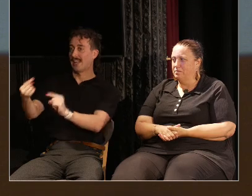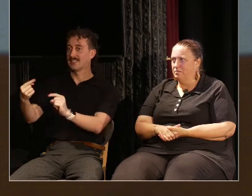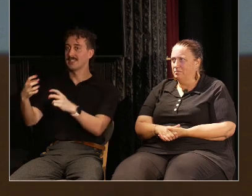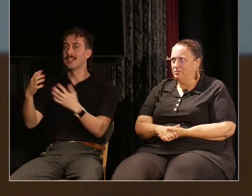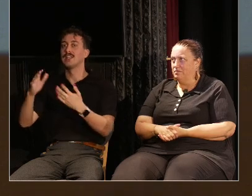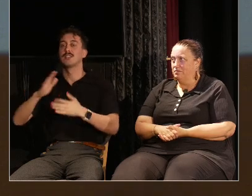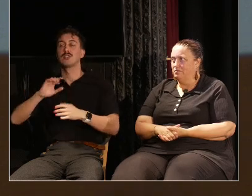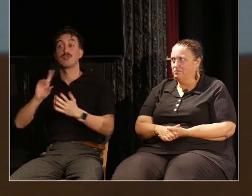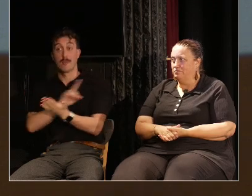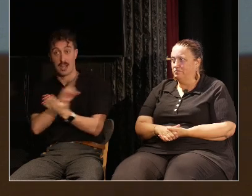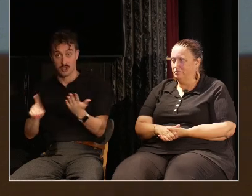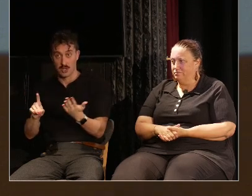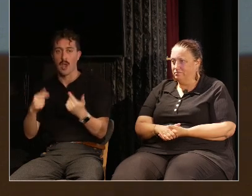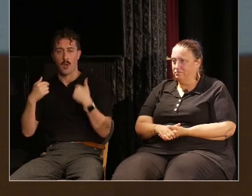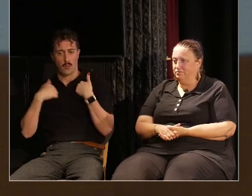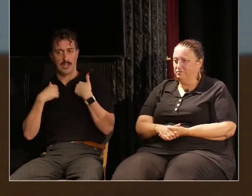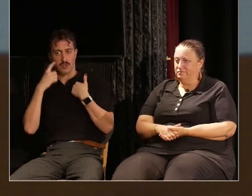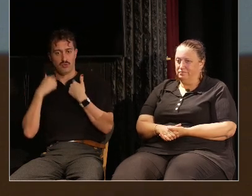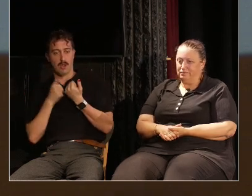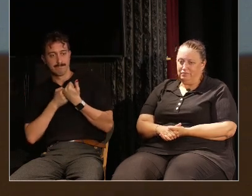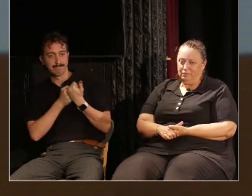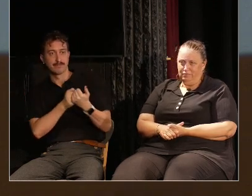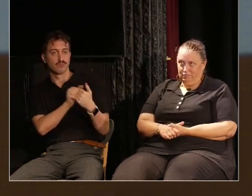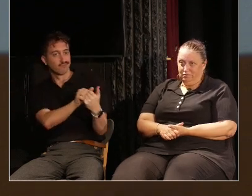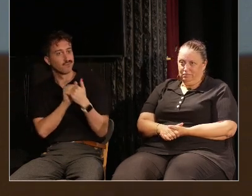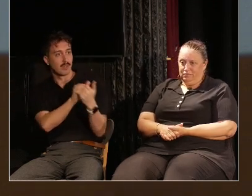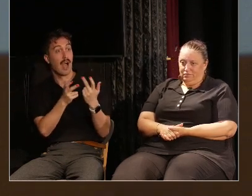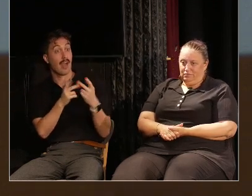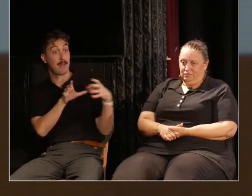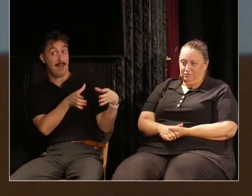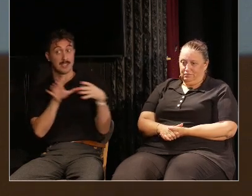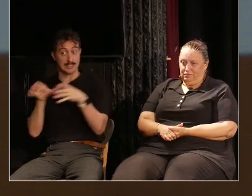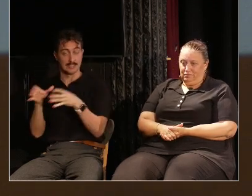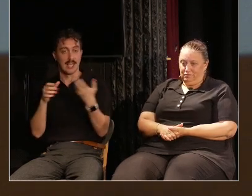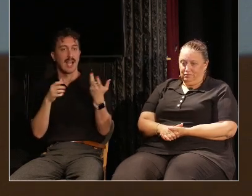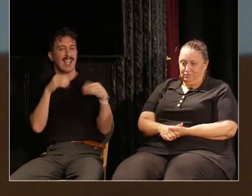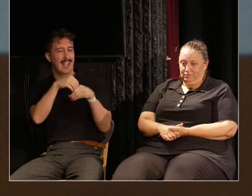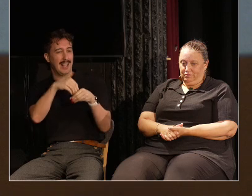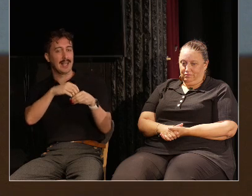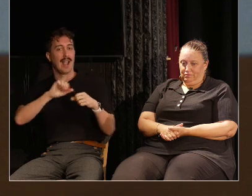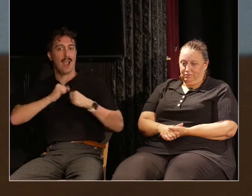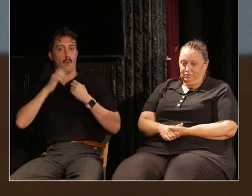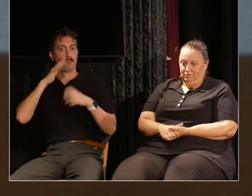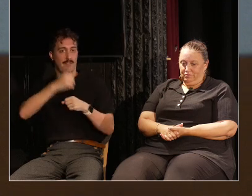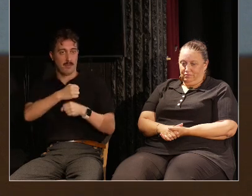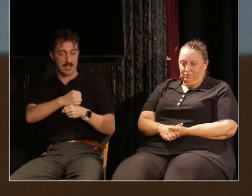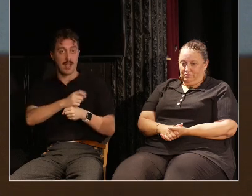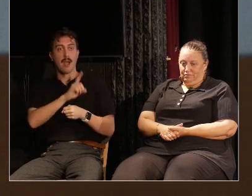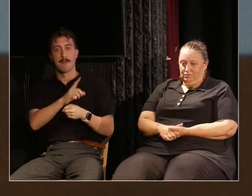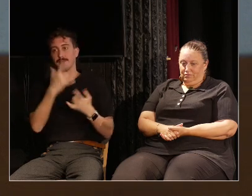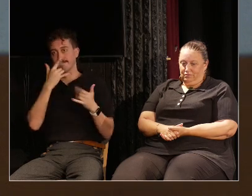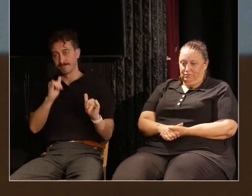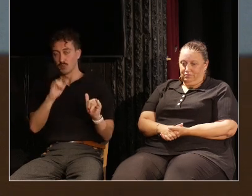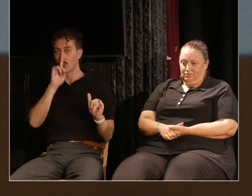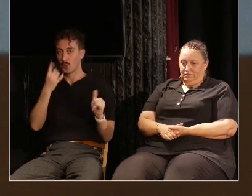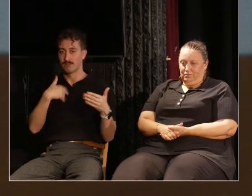work with other parties in Parliament, but unfortunately, for some reason, we weren't able to